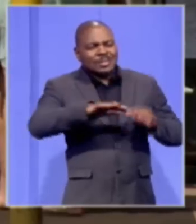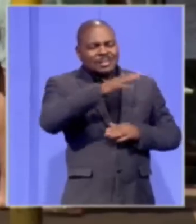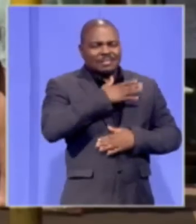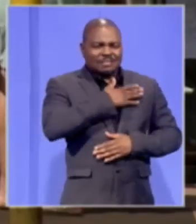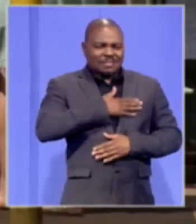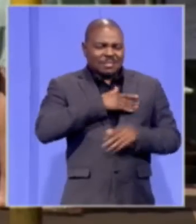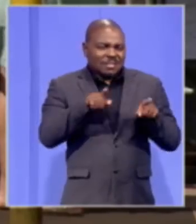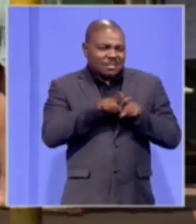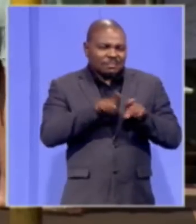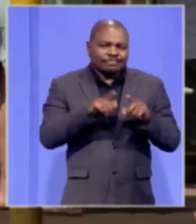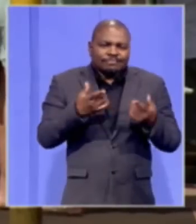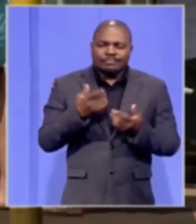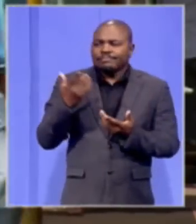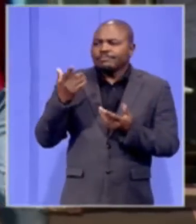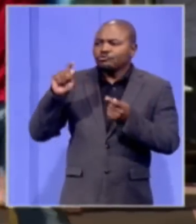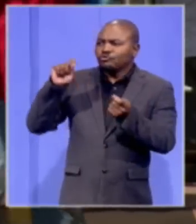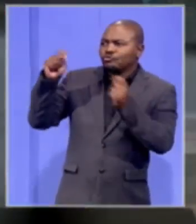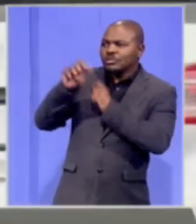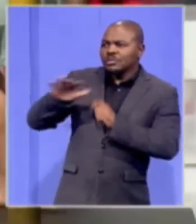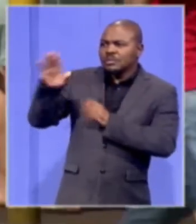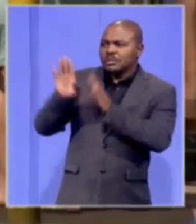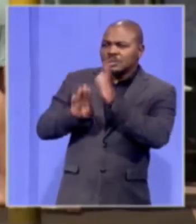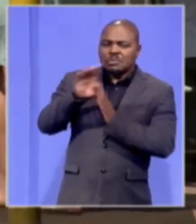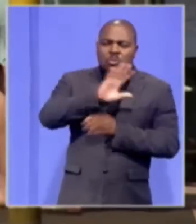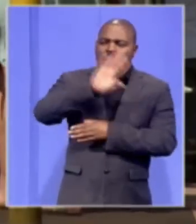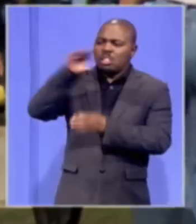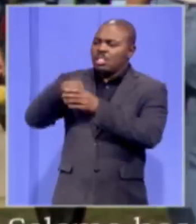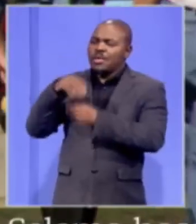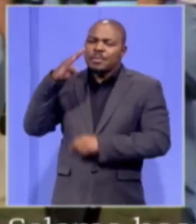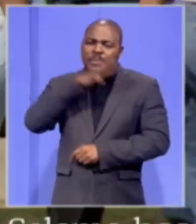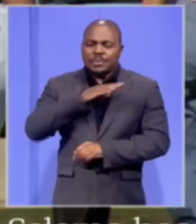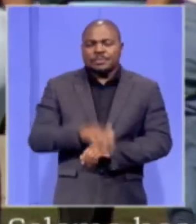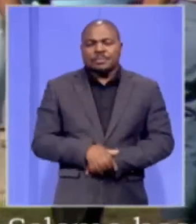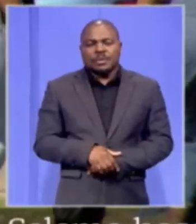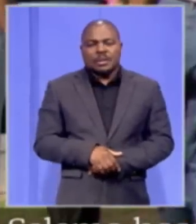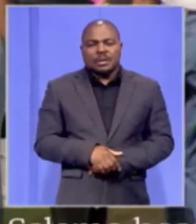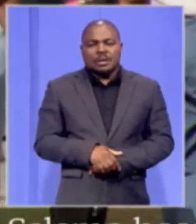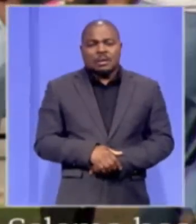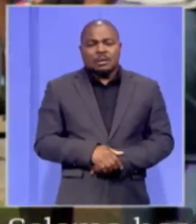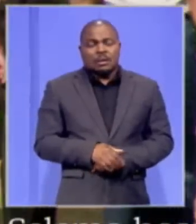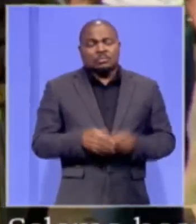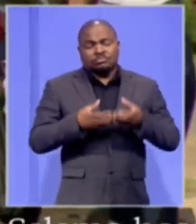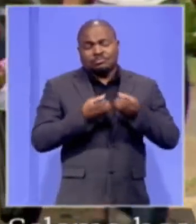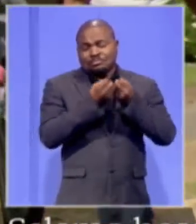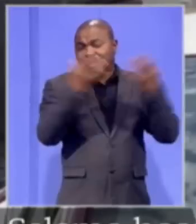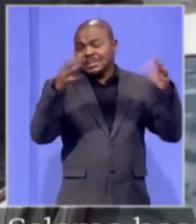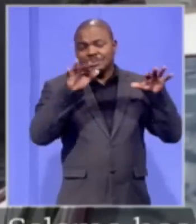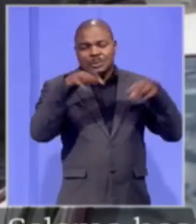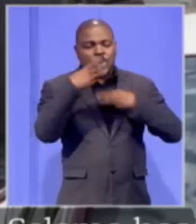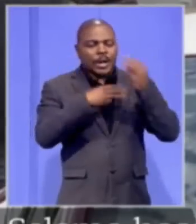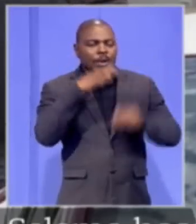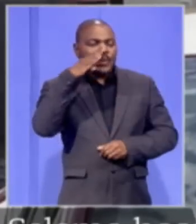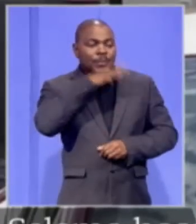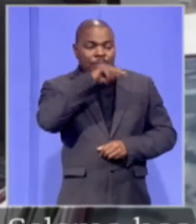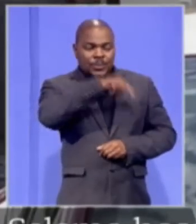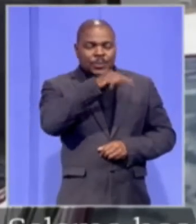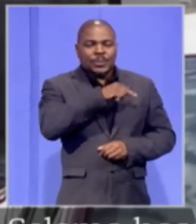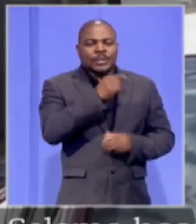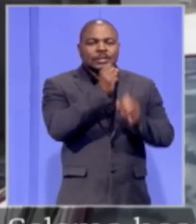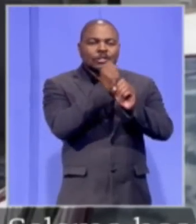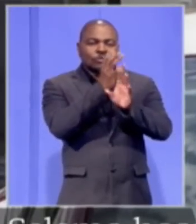ha ba kenyelletswe mererong ya diphethoho le dintlafatso. A huge unemployment in the township when township